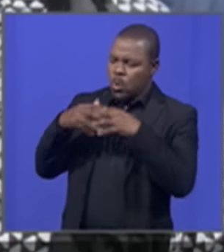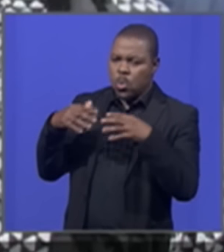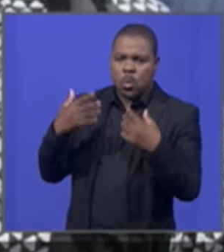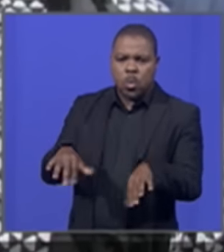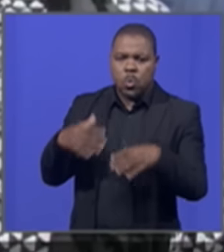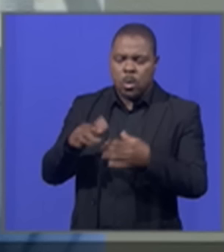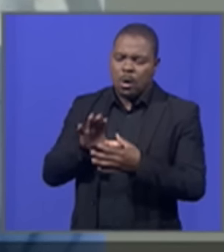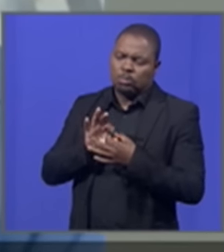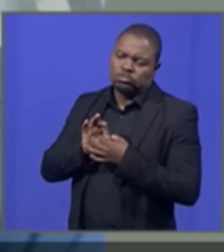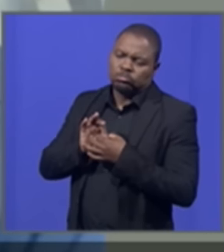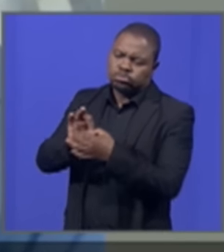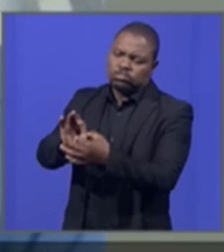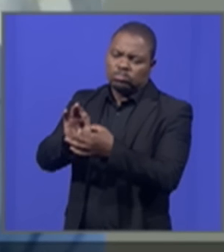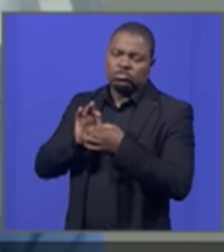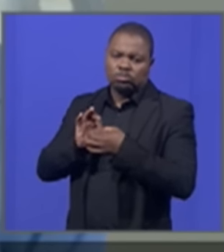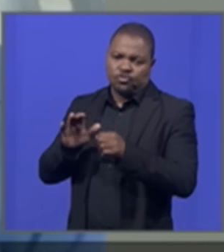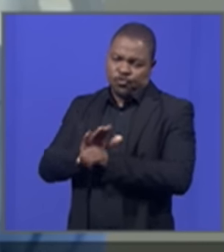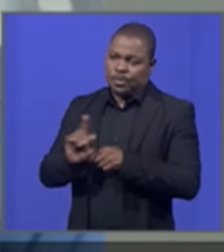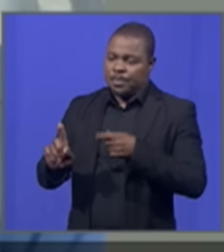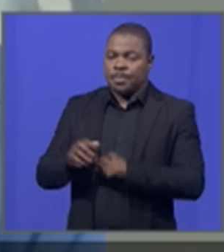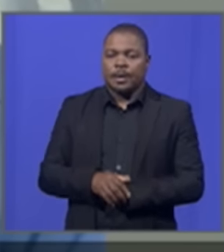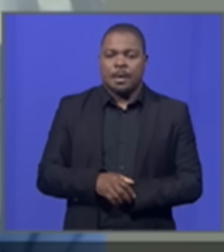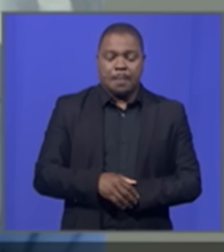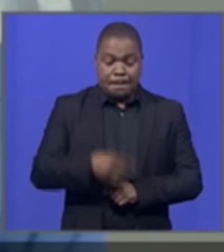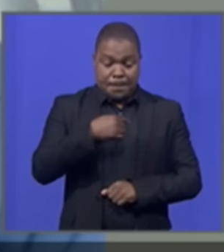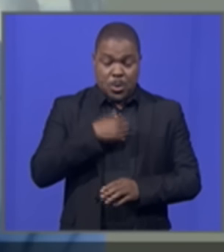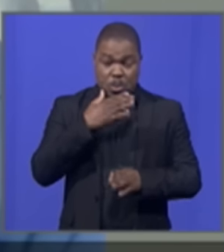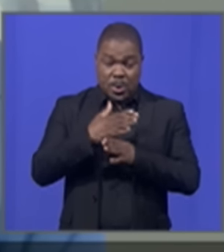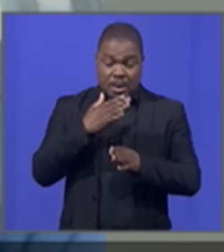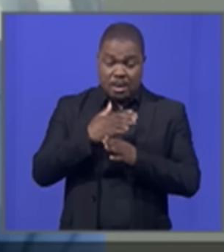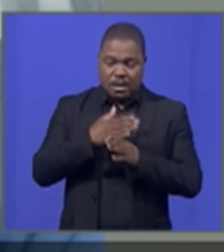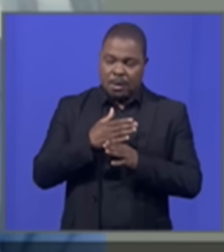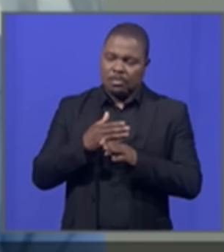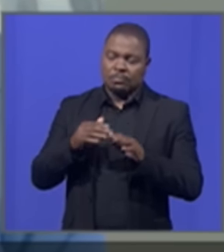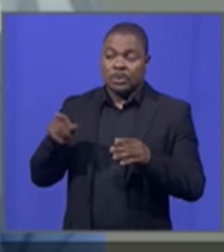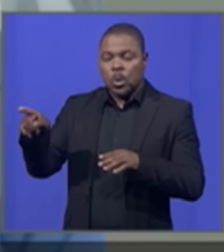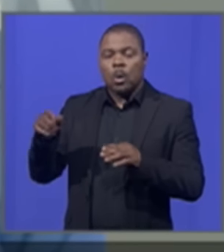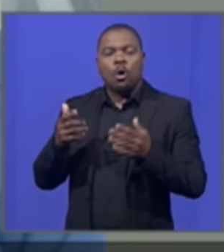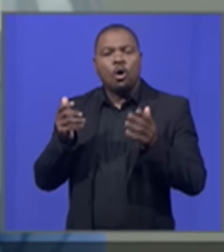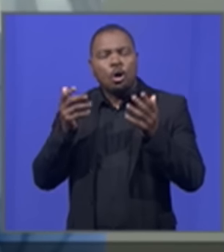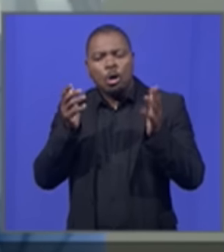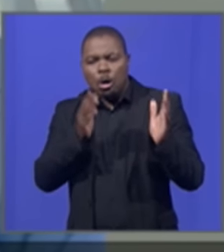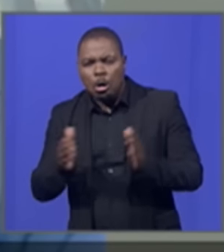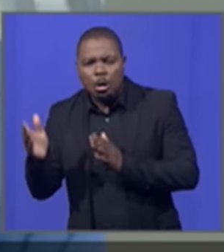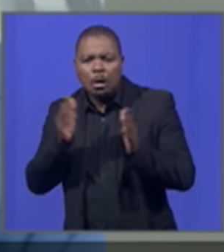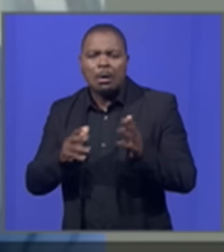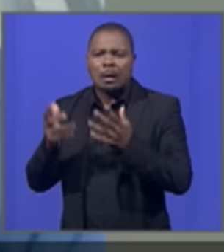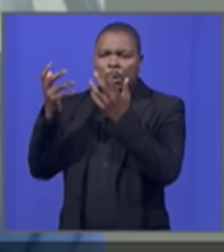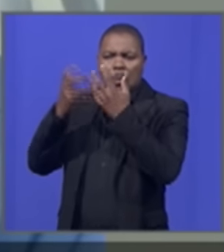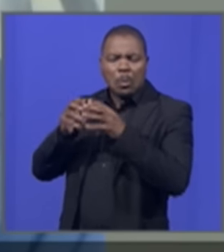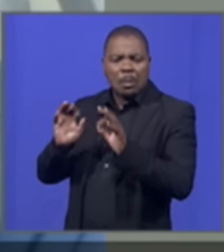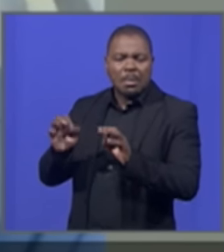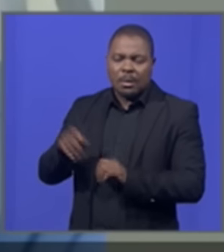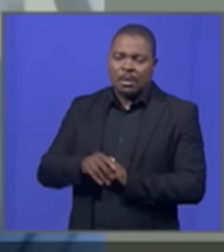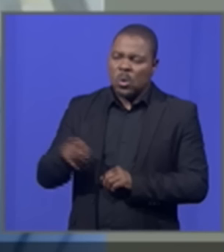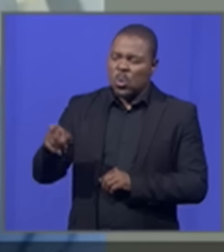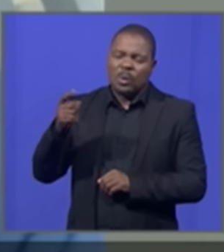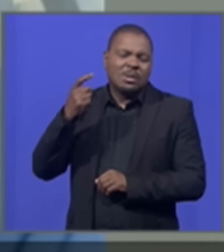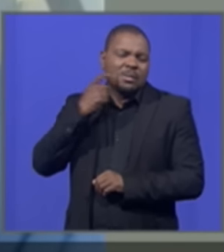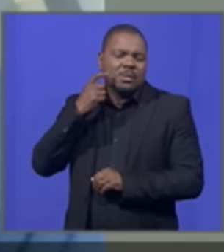na le boineelo. Ke sebeditse le yena haholo e le organizer, e le motho e leng hore o